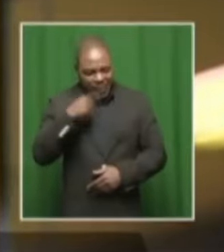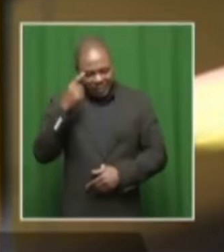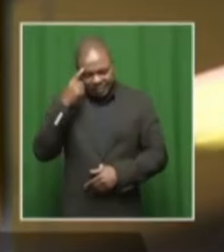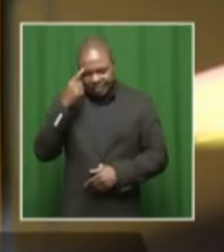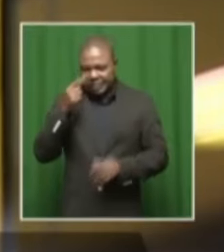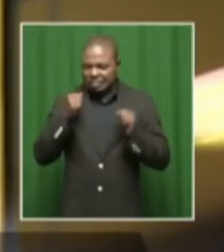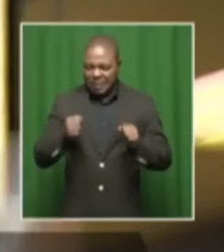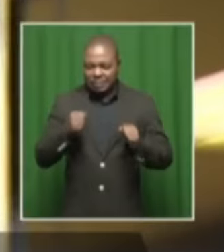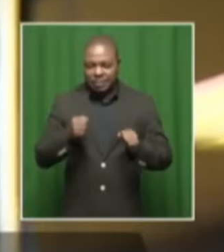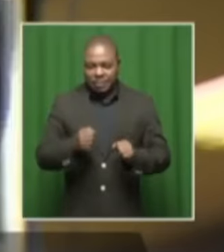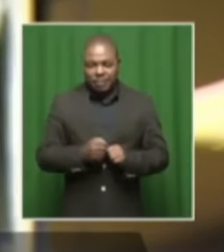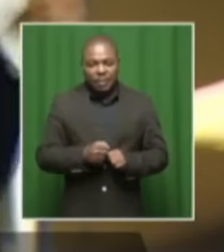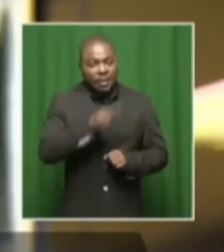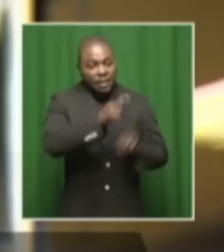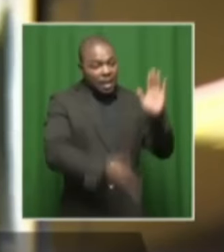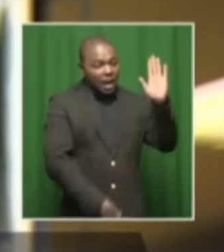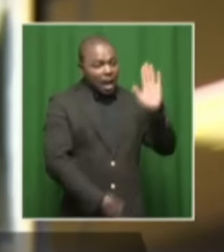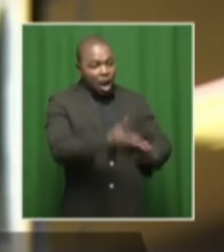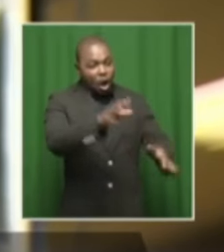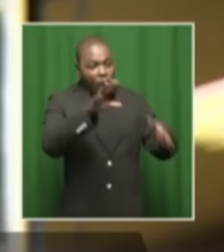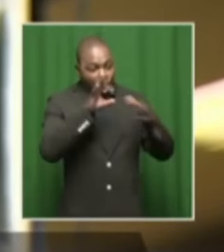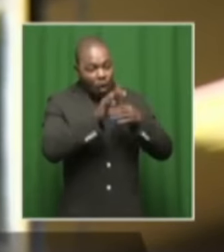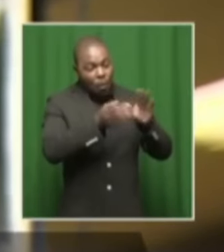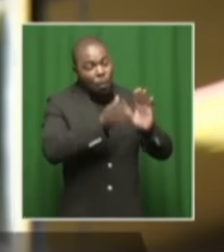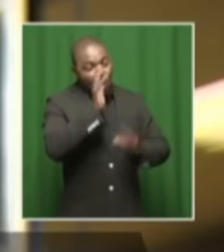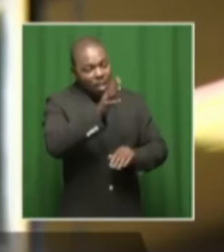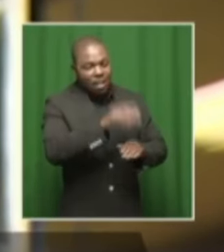home. Alakan hays to gaan.